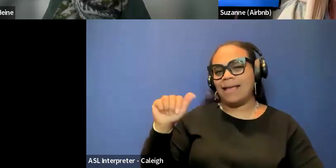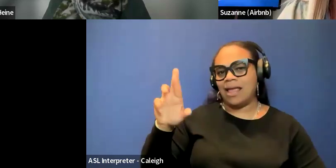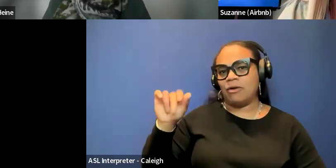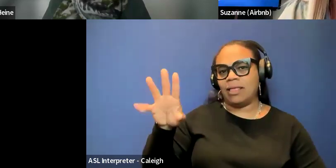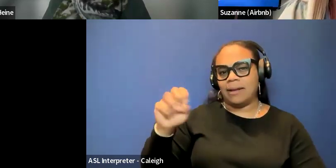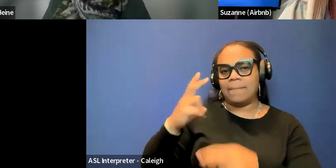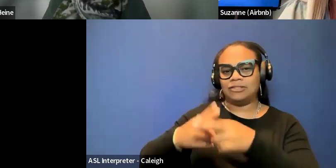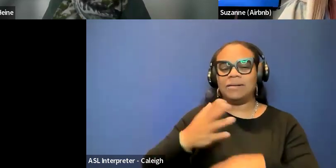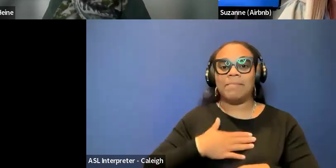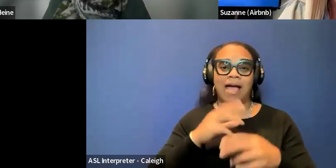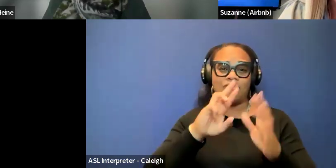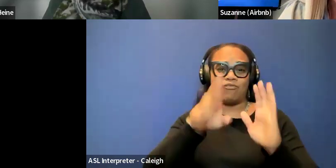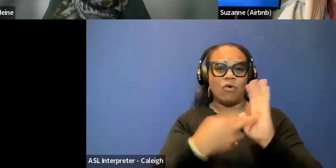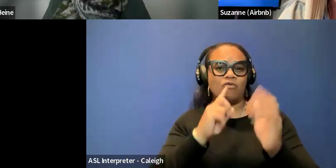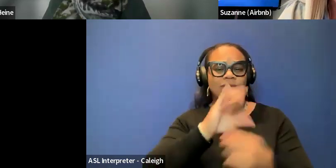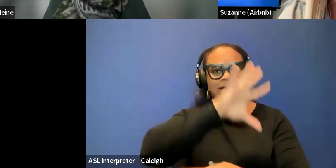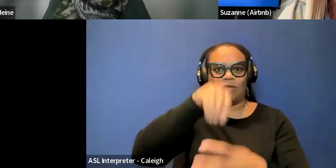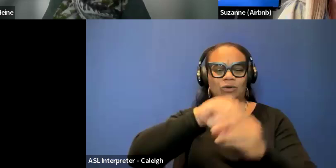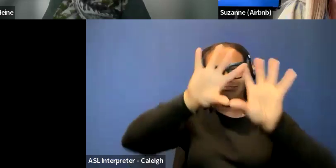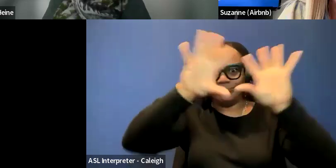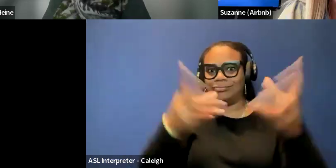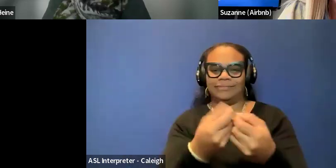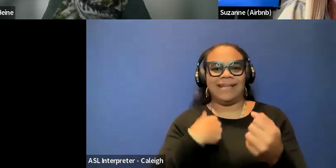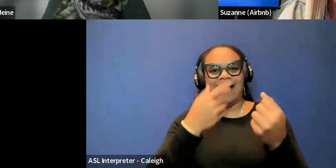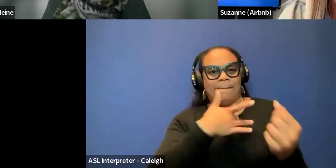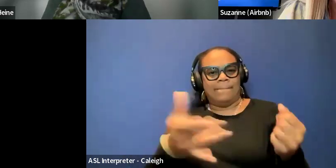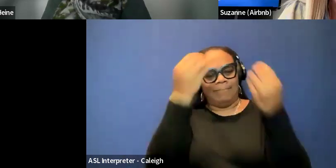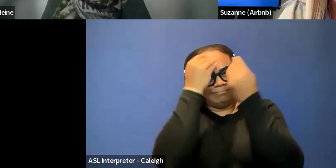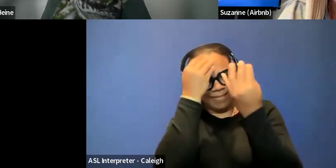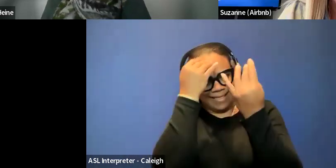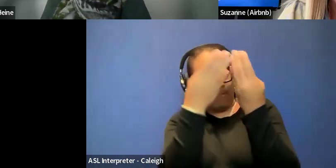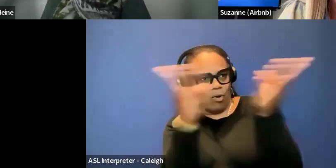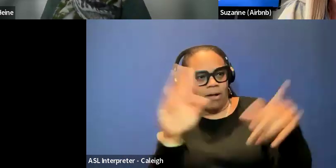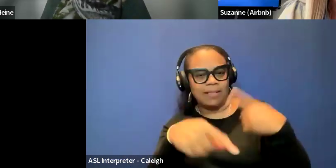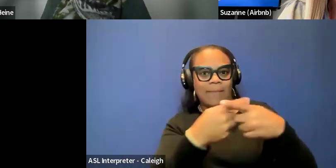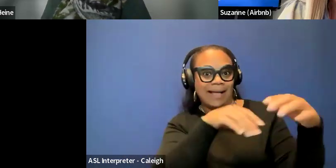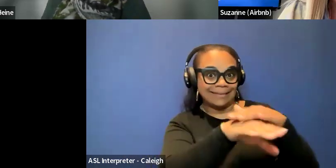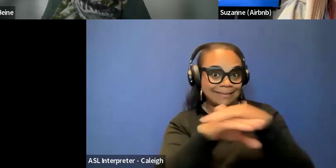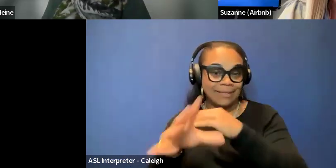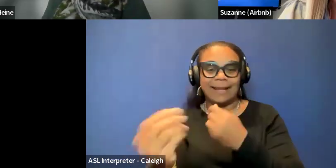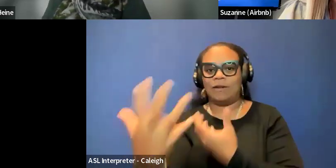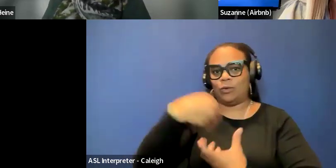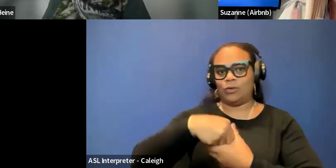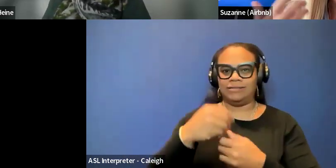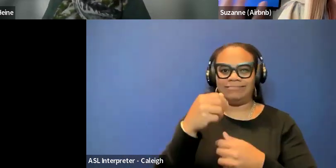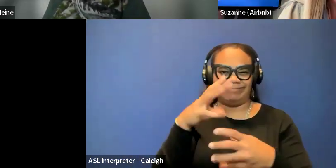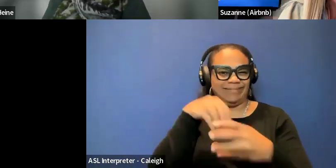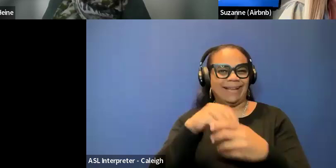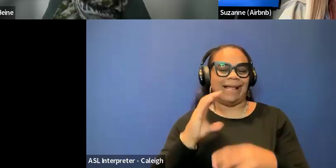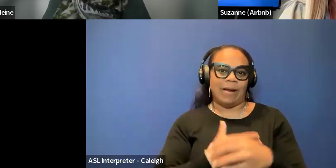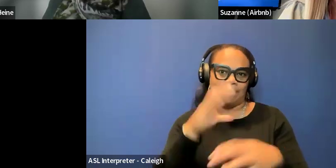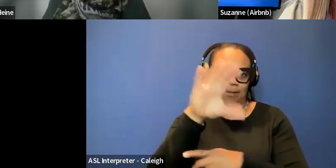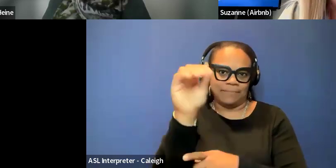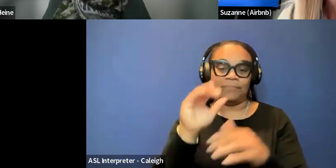quite a holistic role, so I think quite broadly about accessibility and disability inclusion within the company, and how we can make